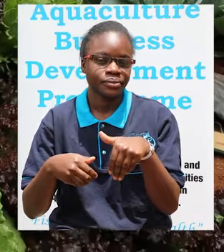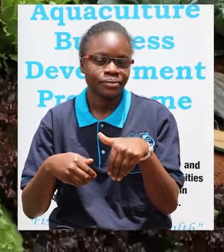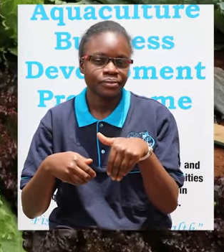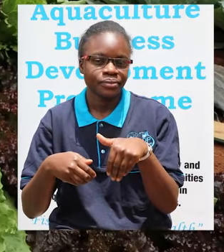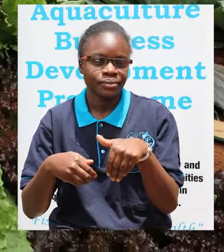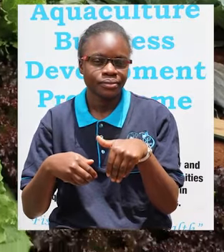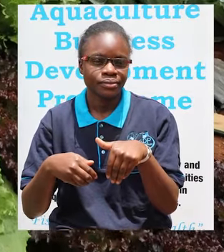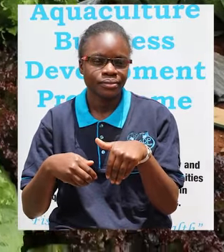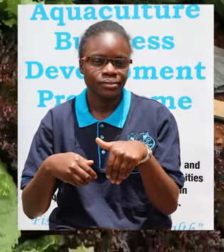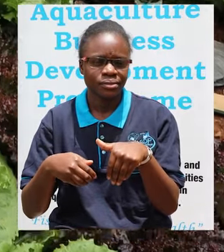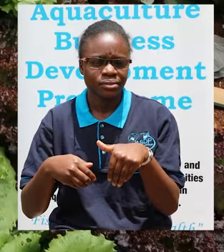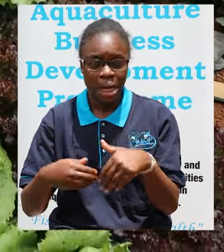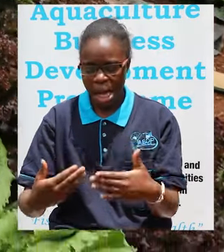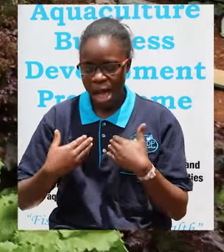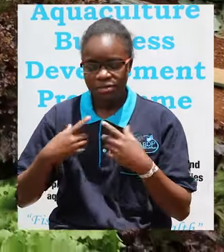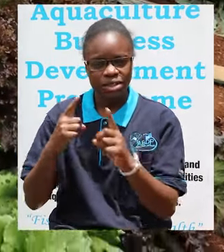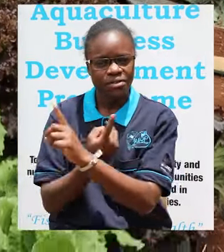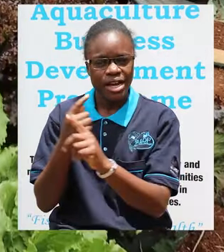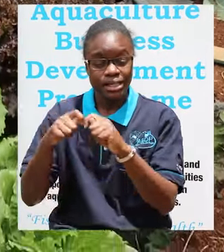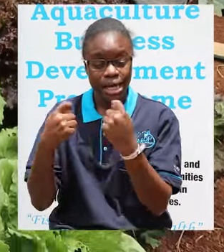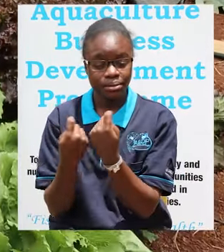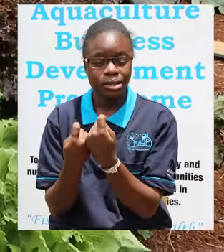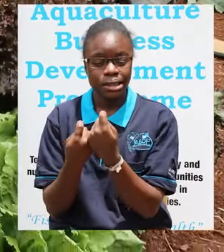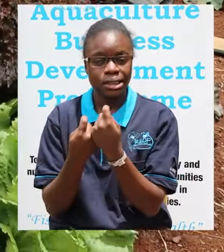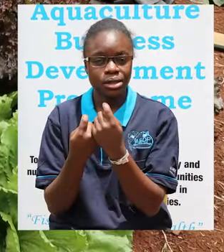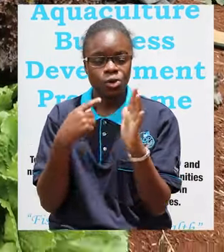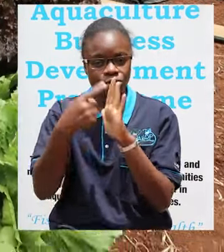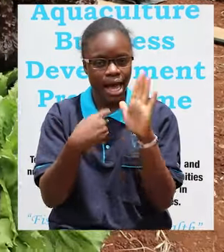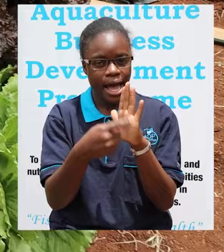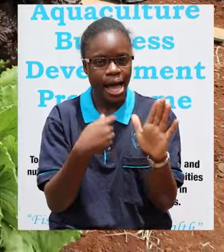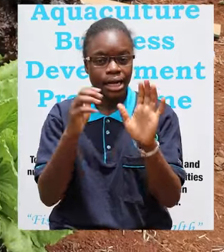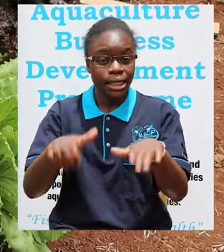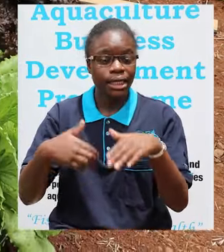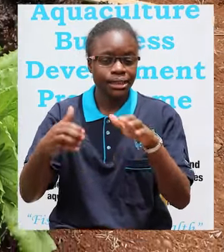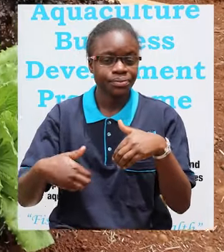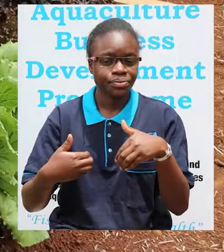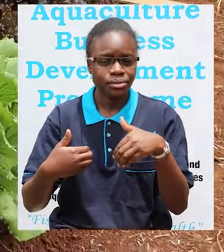Tire gardens can come in a variety of shapes or styles.